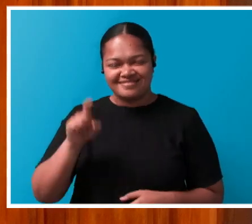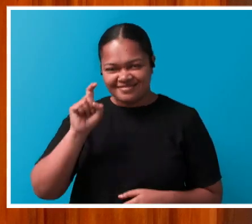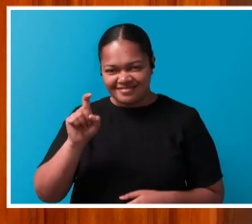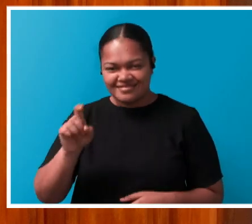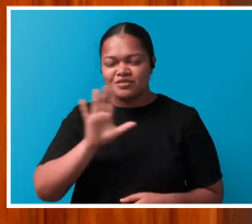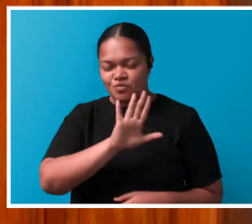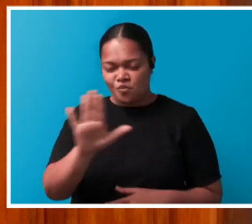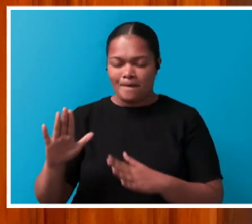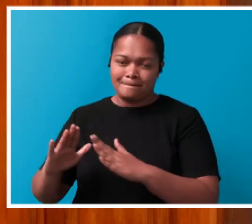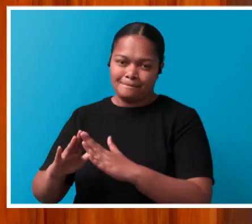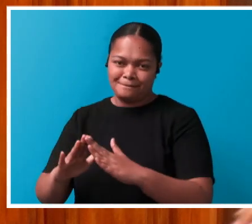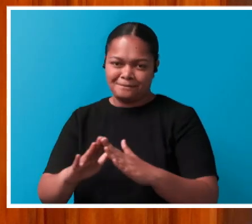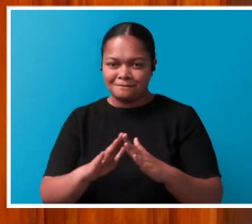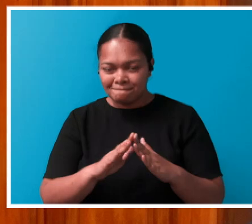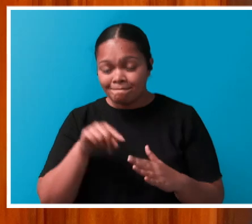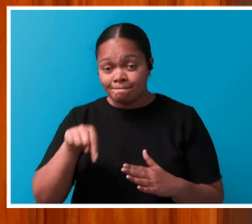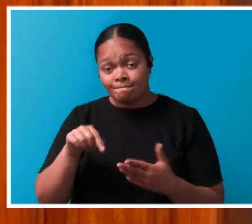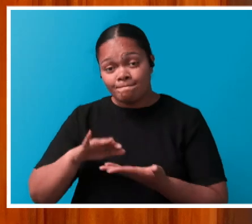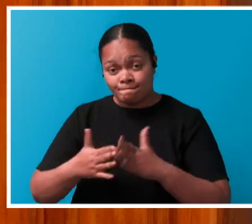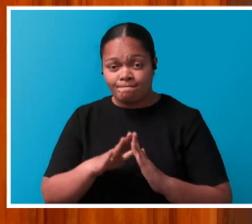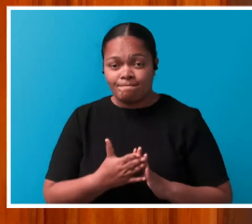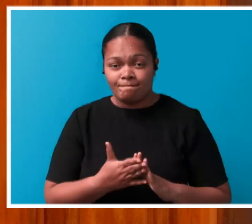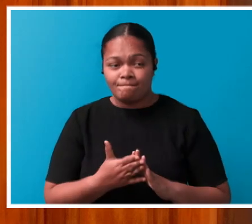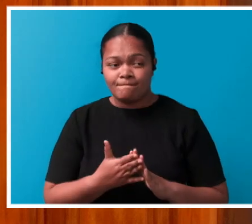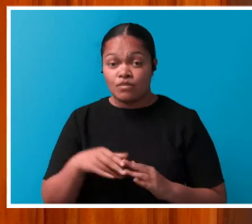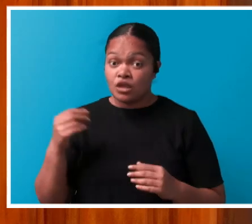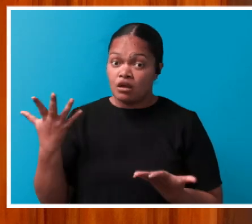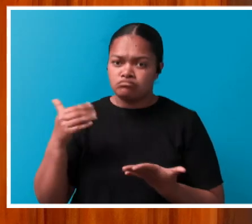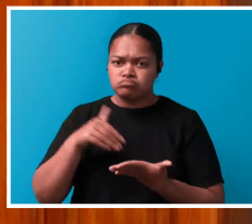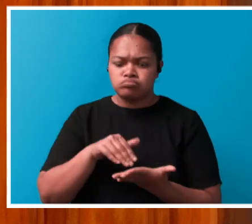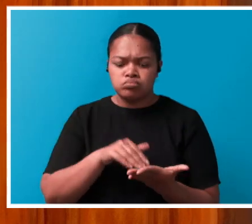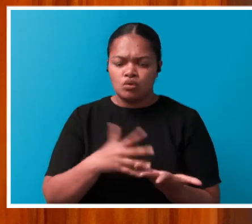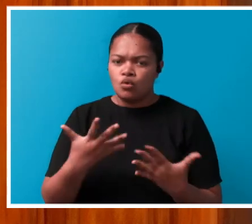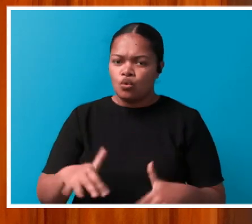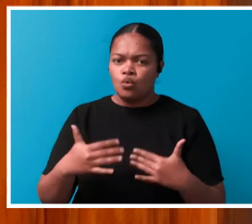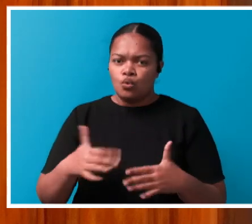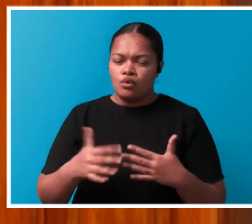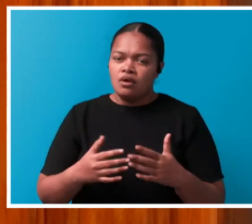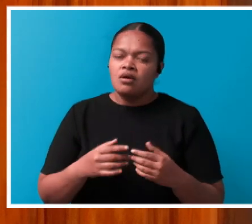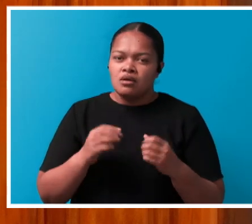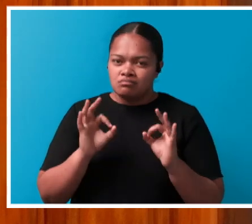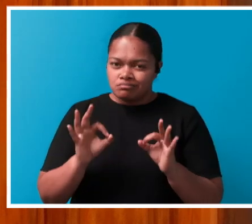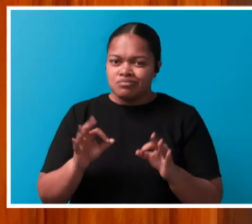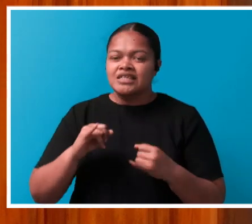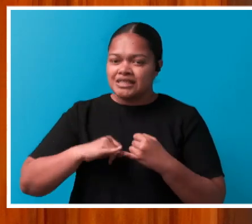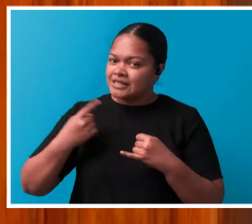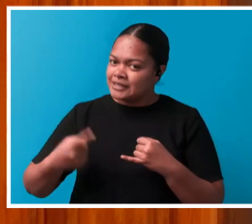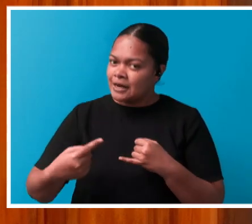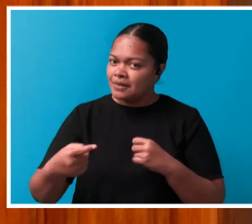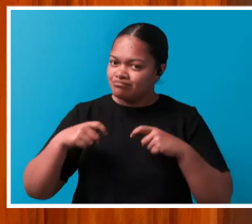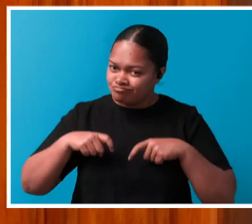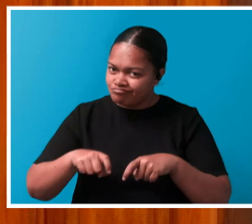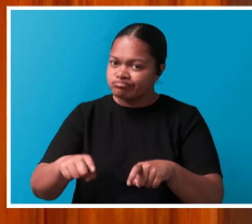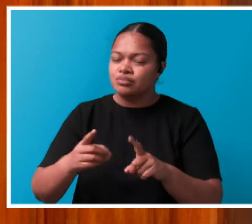home. These communities have contributed immensely towards the sustainable development of